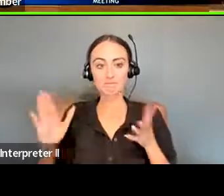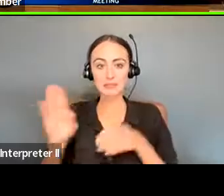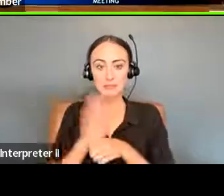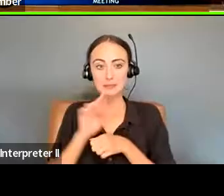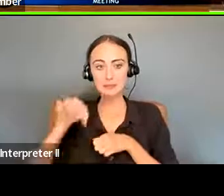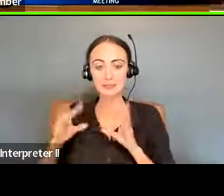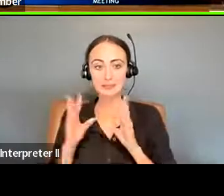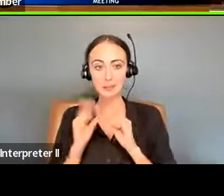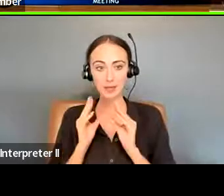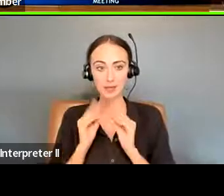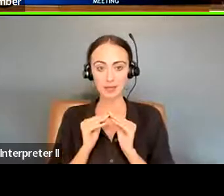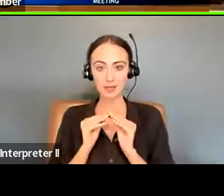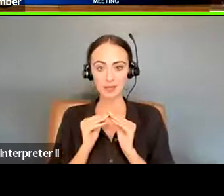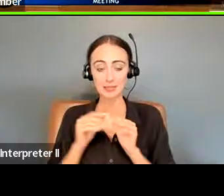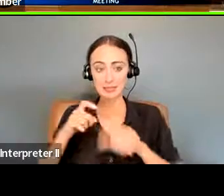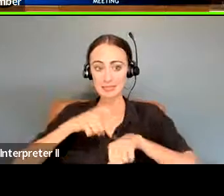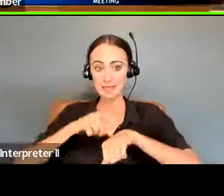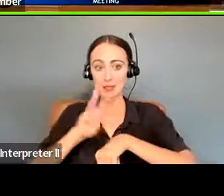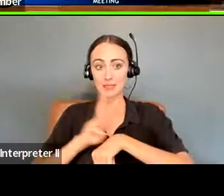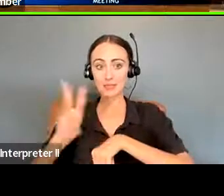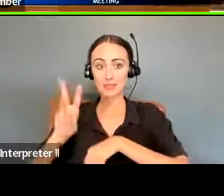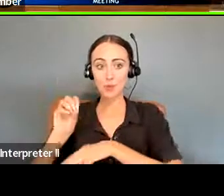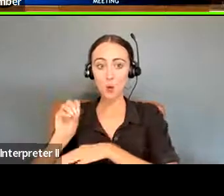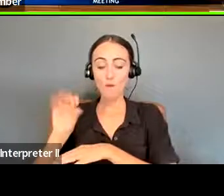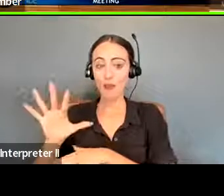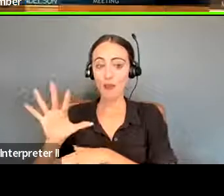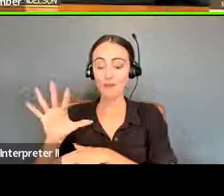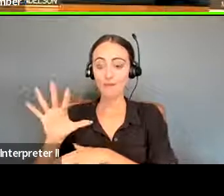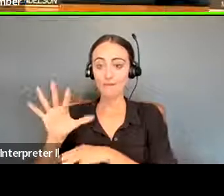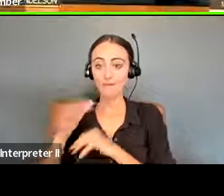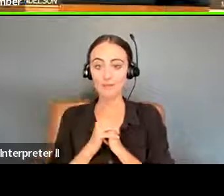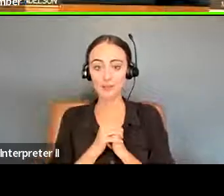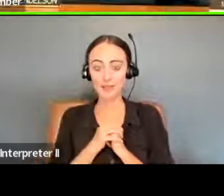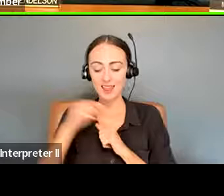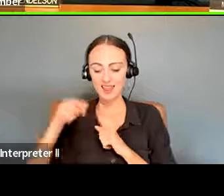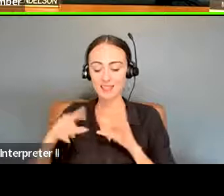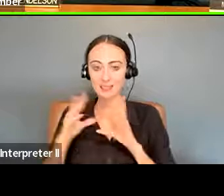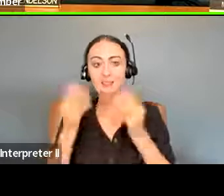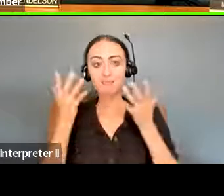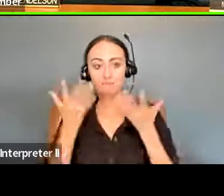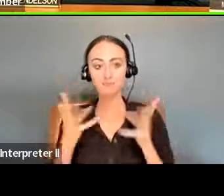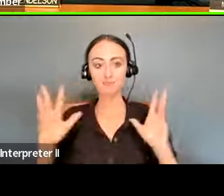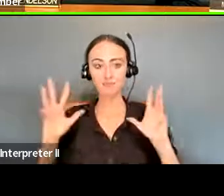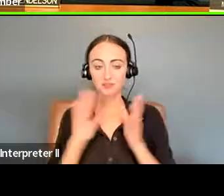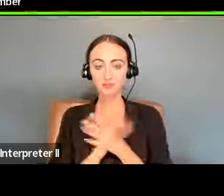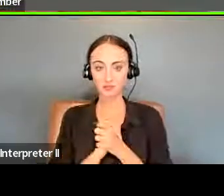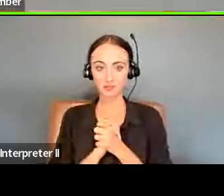this meeting. The time is 6:05 PM and this meeting is adjourned.